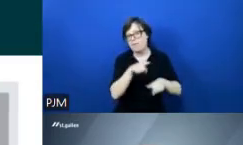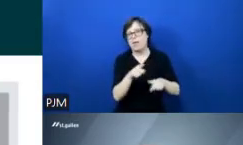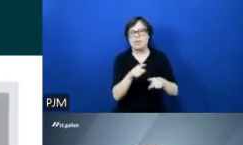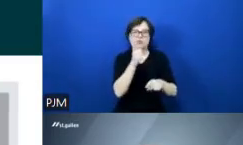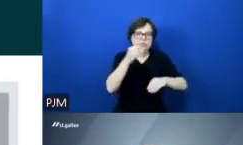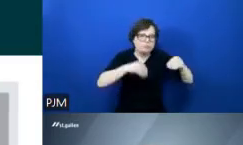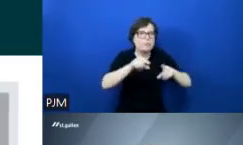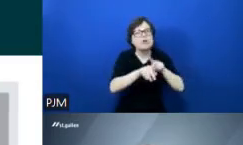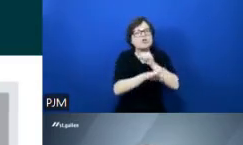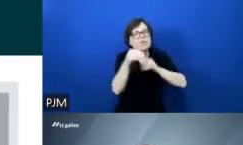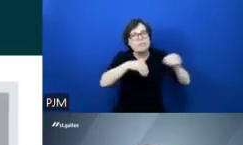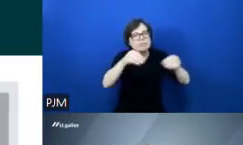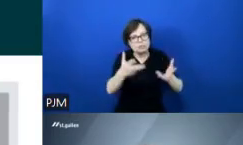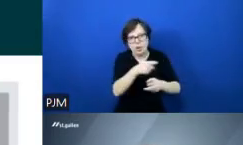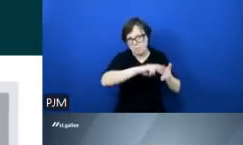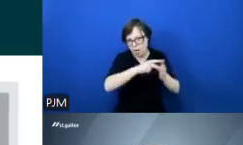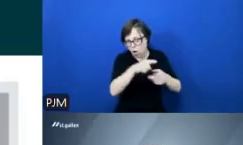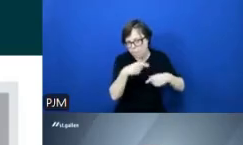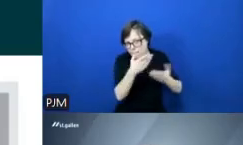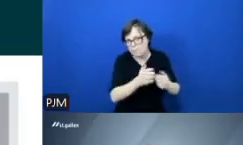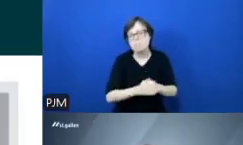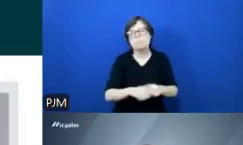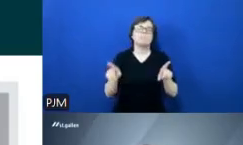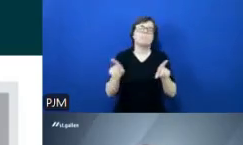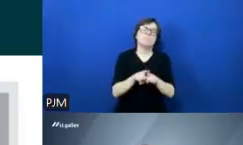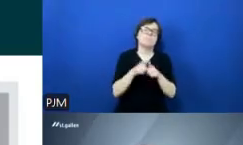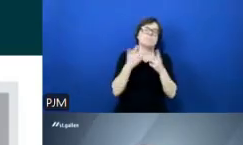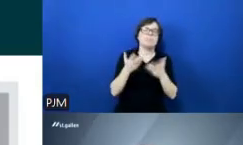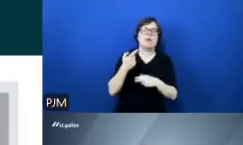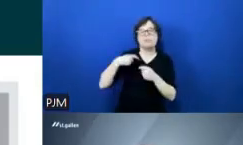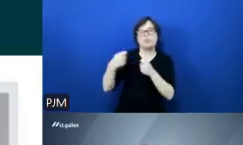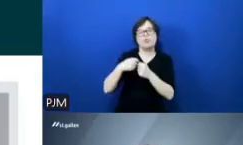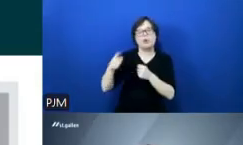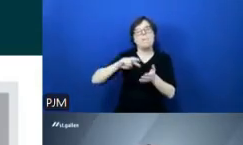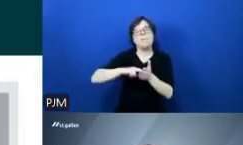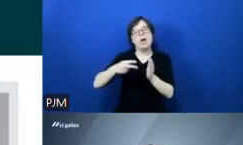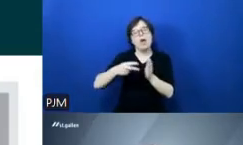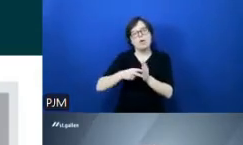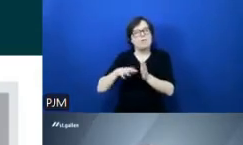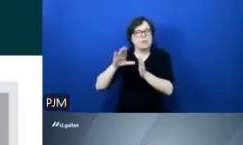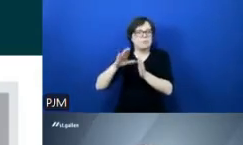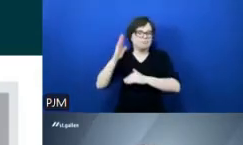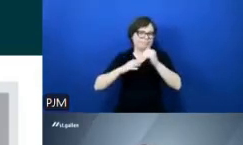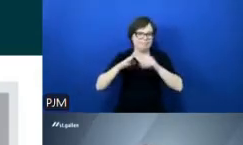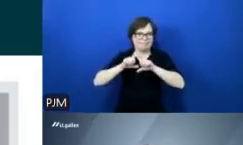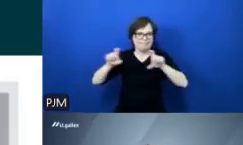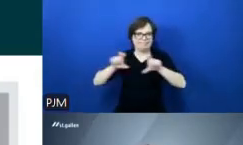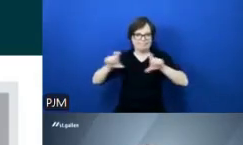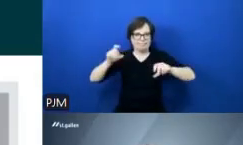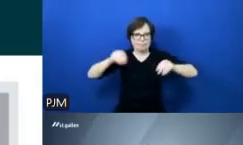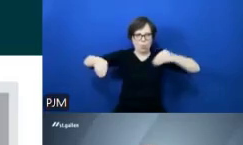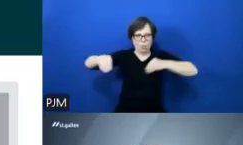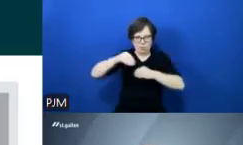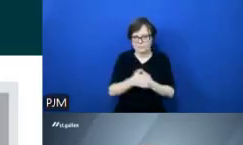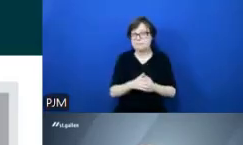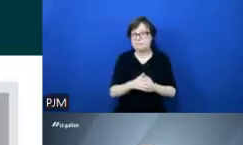very crucial here. Their task is to plant the trees and bushes, planting, and we also cooperate with urban